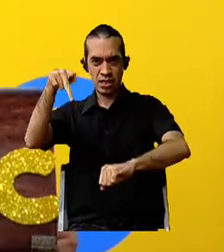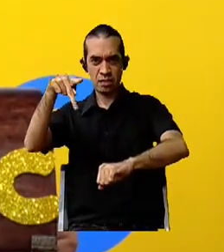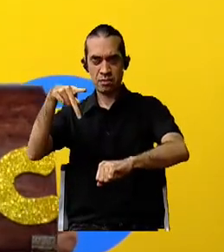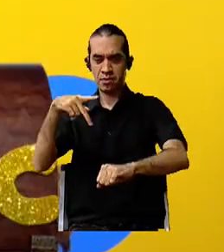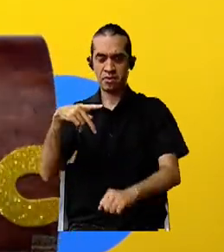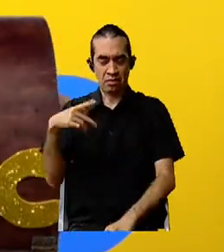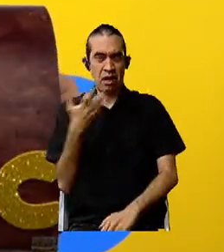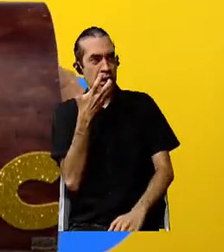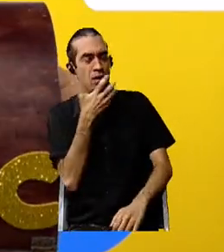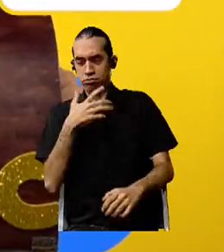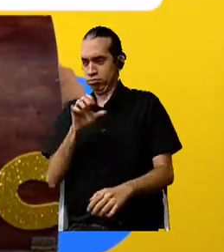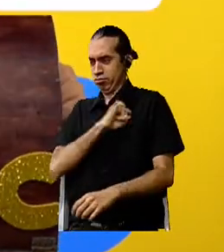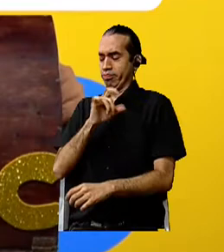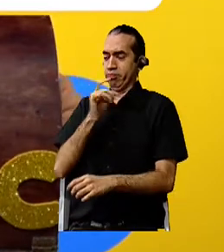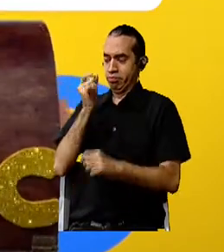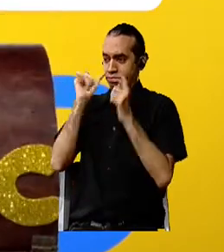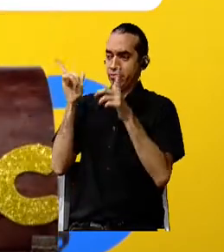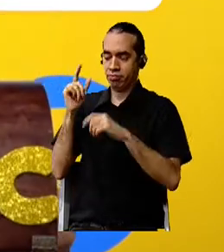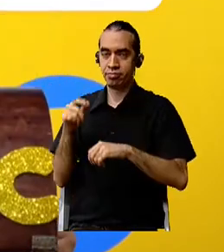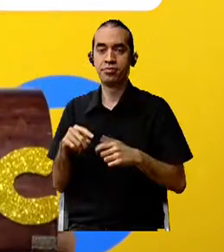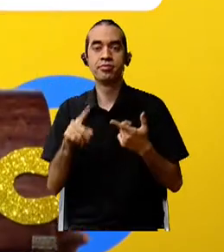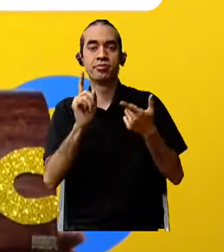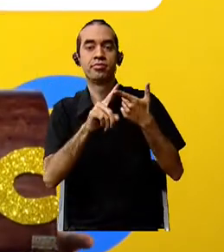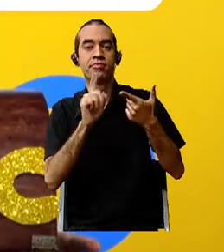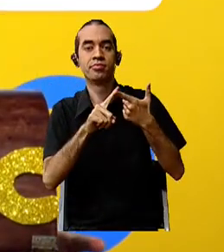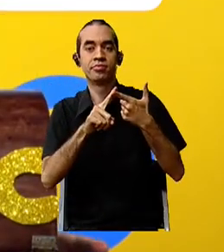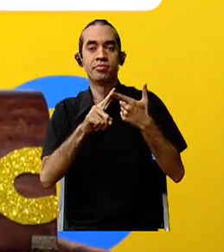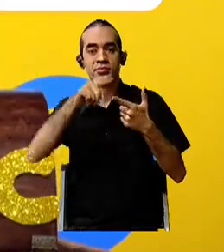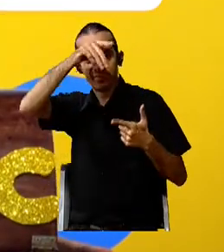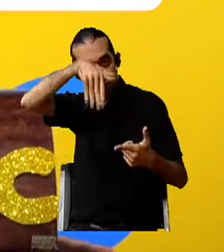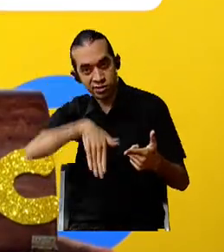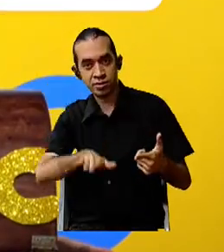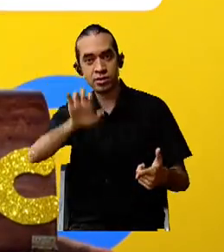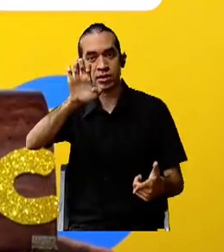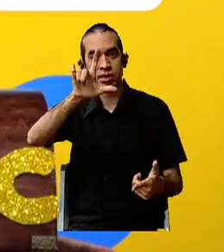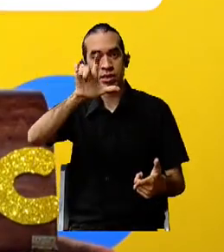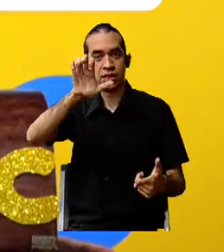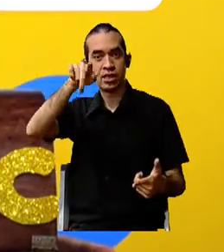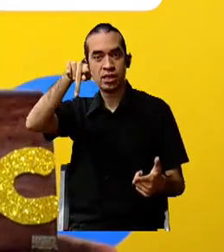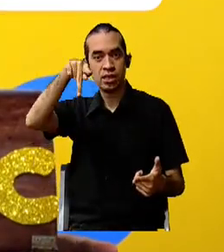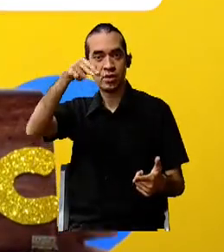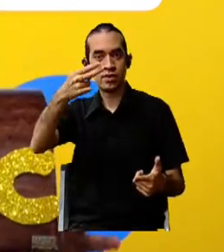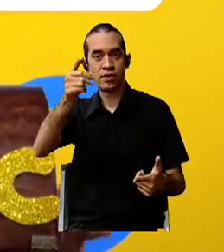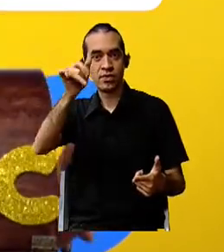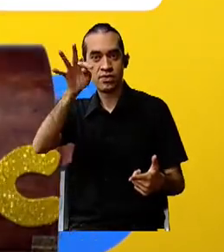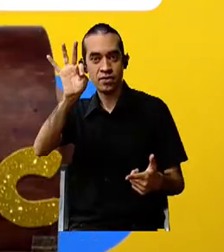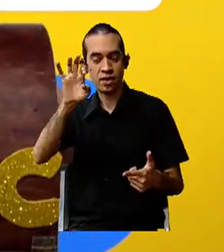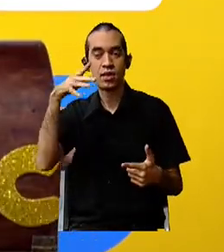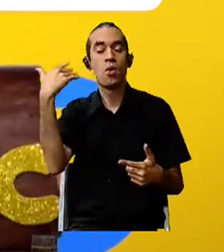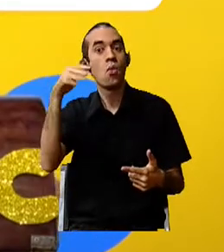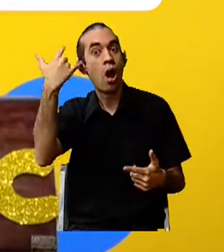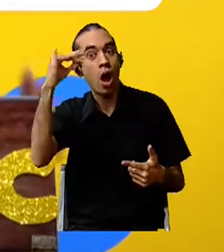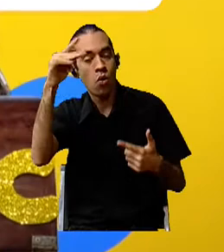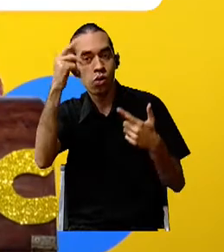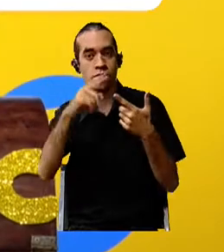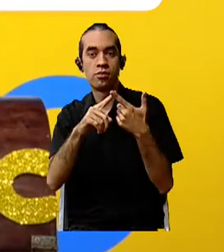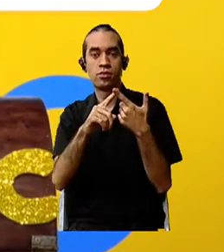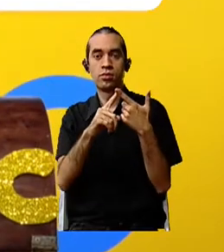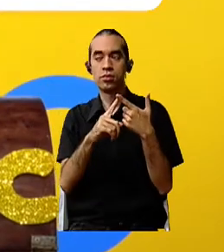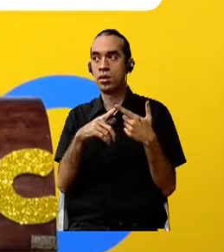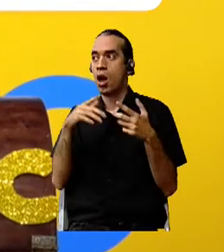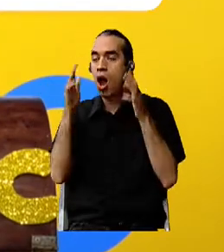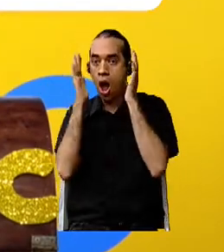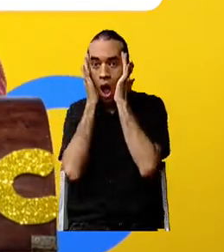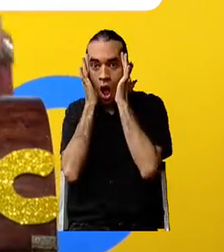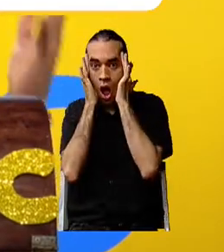Jesus Christ. We have an elephant. Wow, amazing. Oh